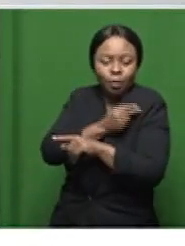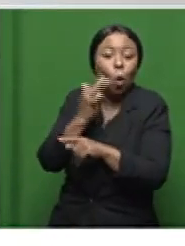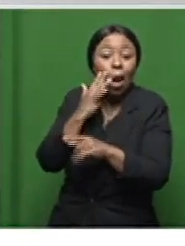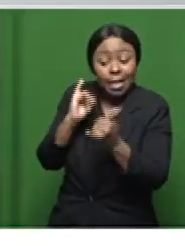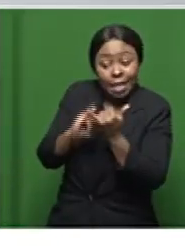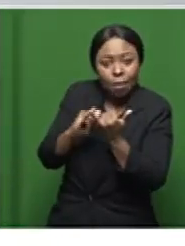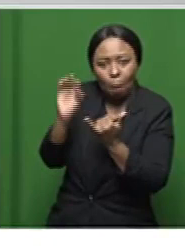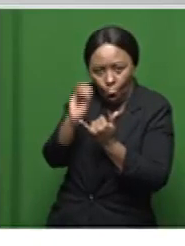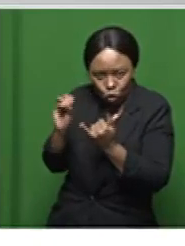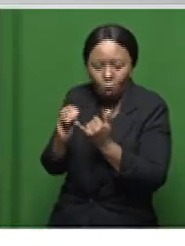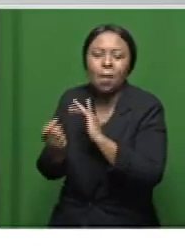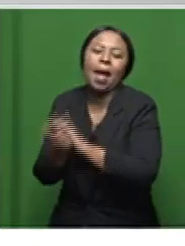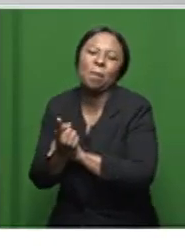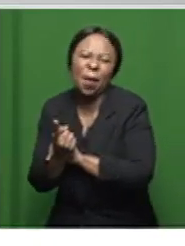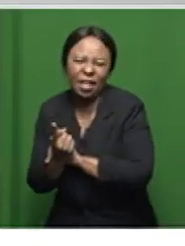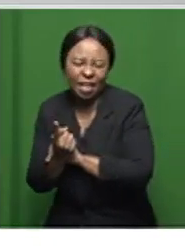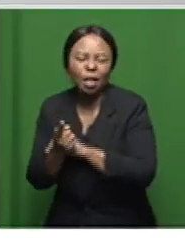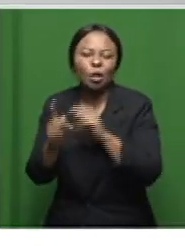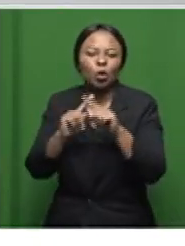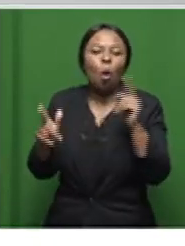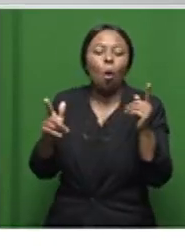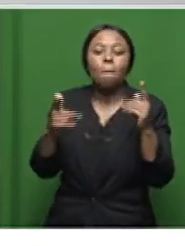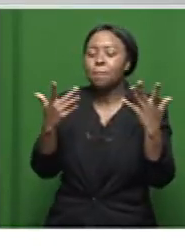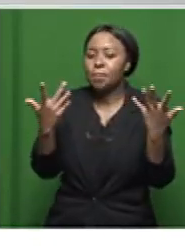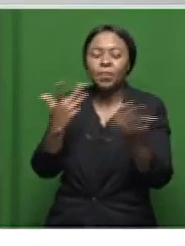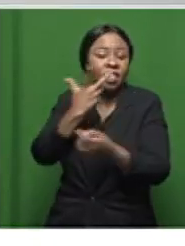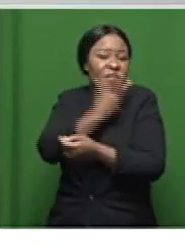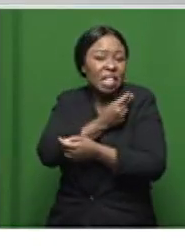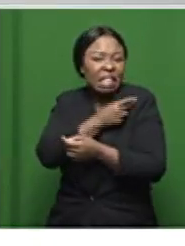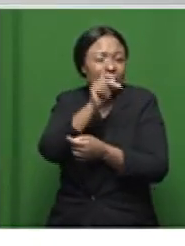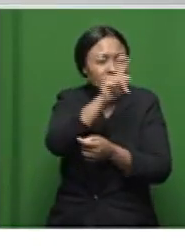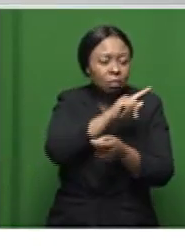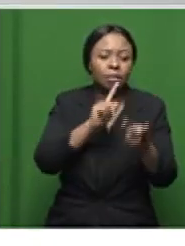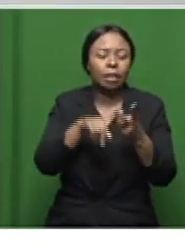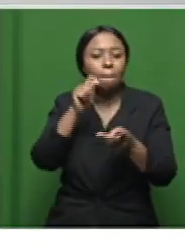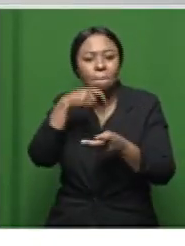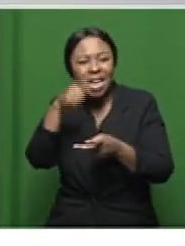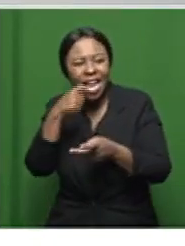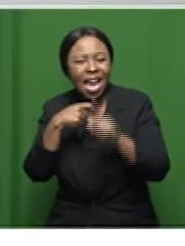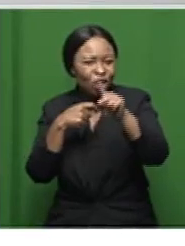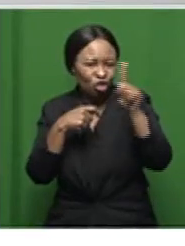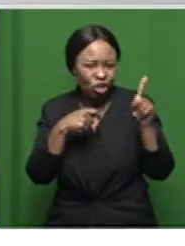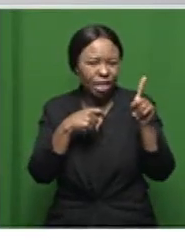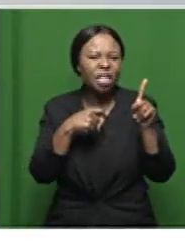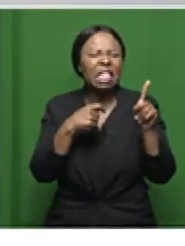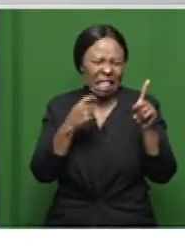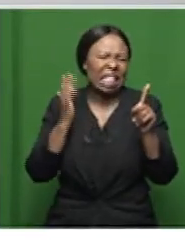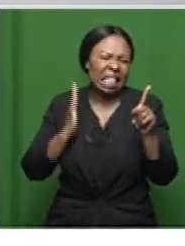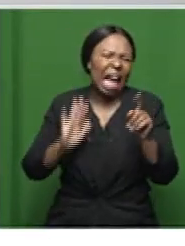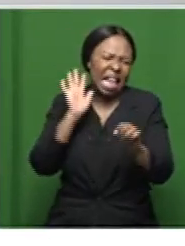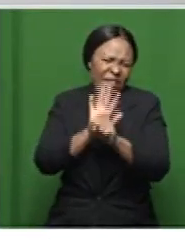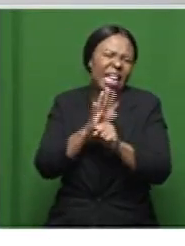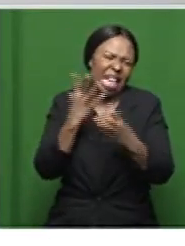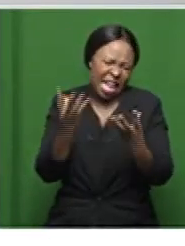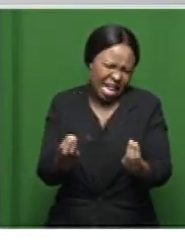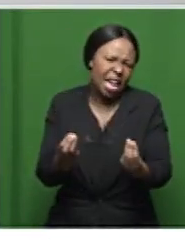October. And as with many other vaccines and medication, of course, we do have side effects that